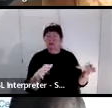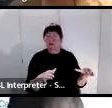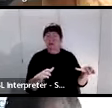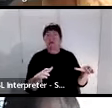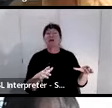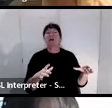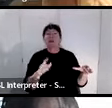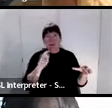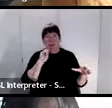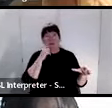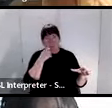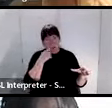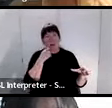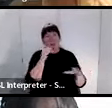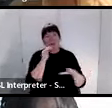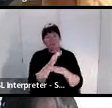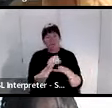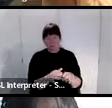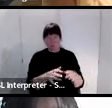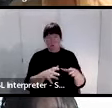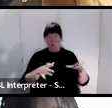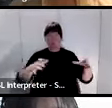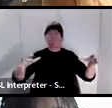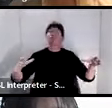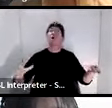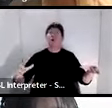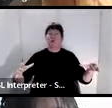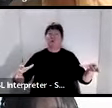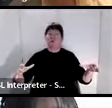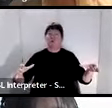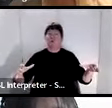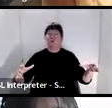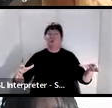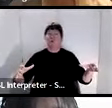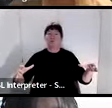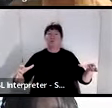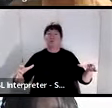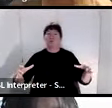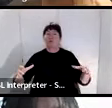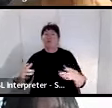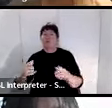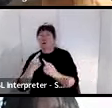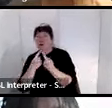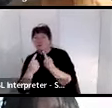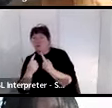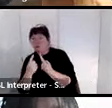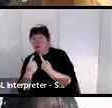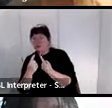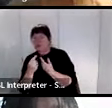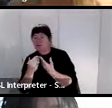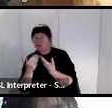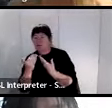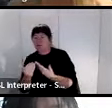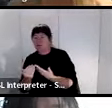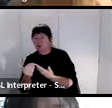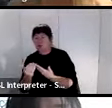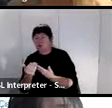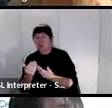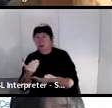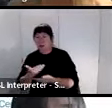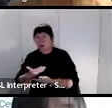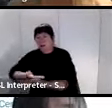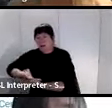increase significantly as stats reveal that there's one baby born with a condition every 3